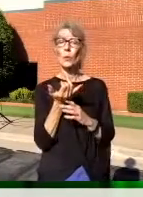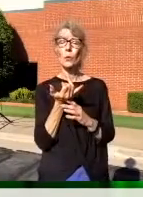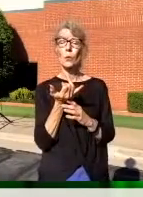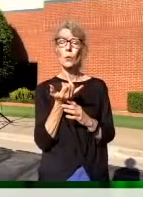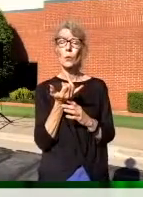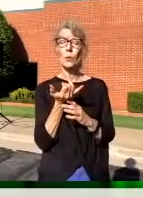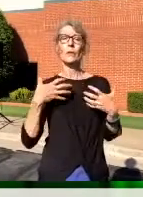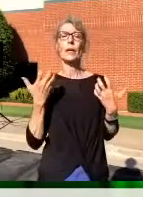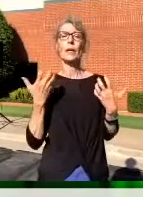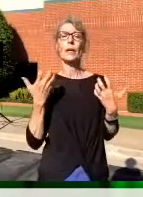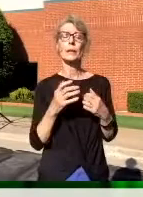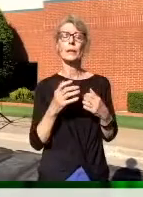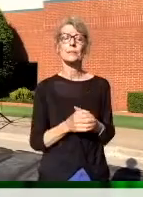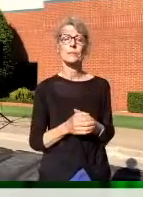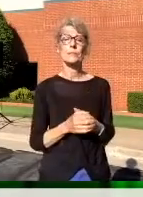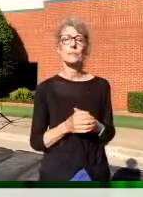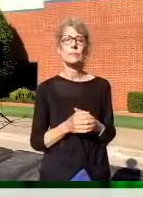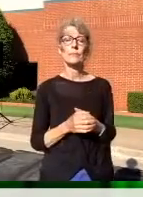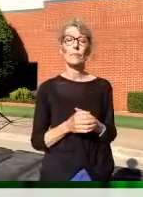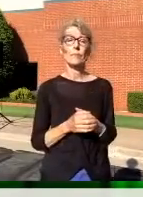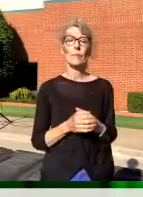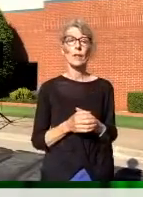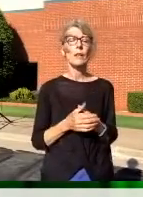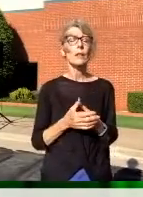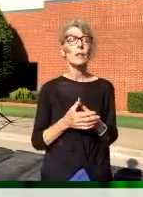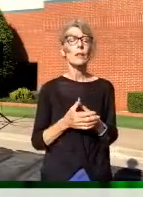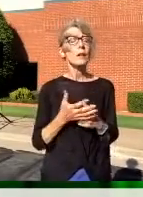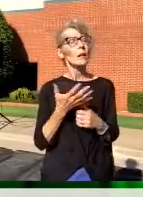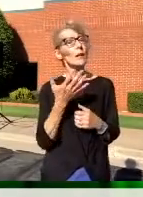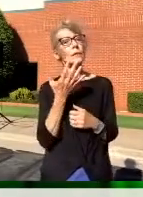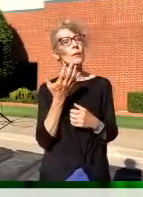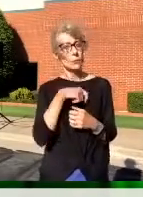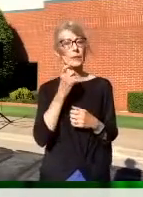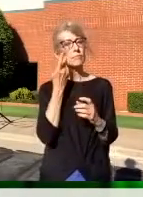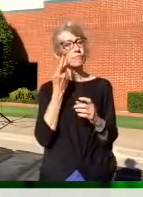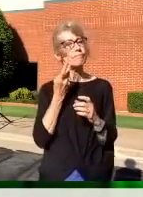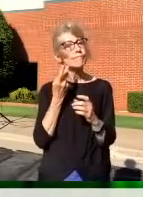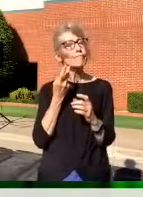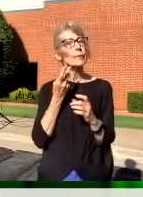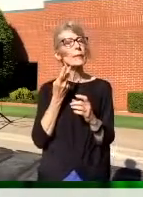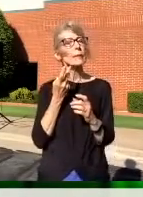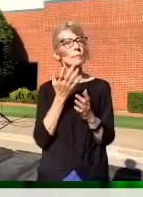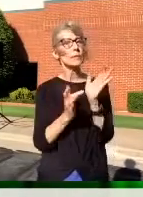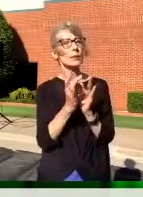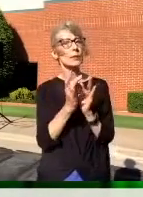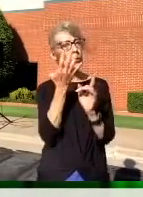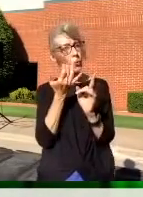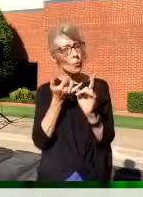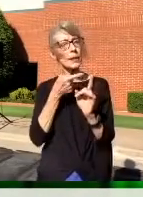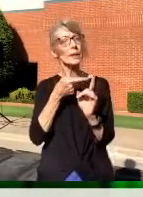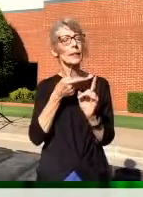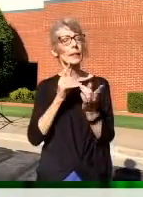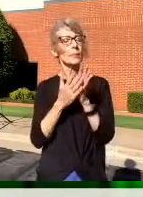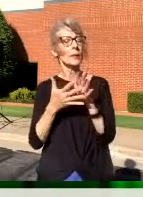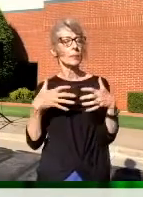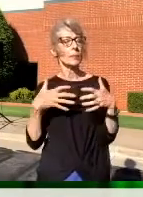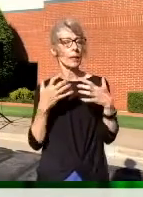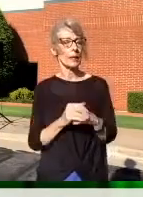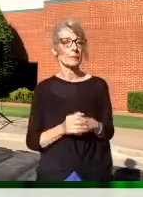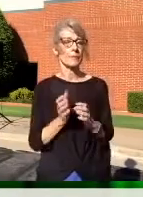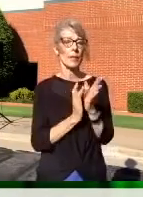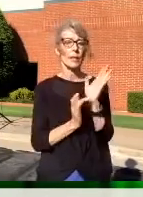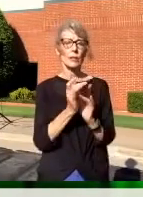everything to do with where Jesus is standing. Jesus is standing in the temple, and it is very difficult for